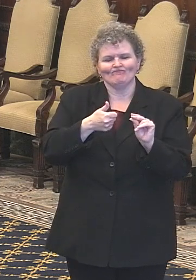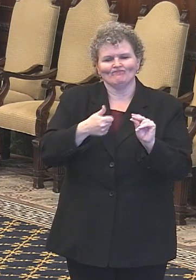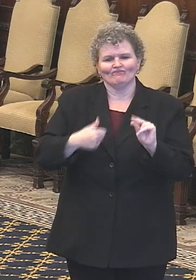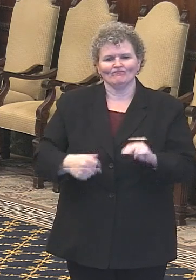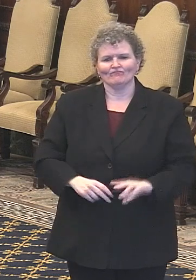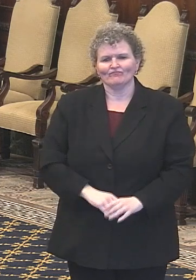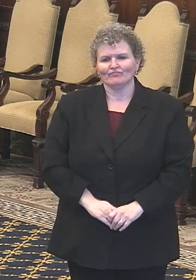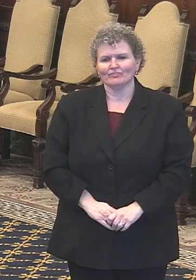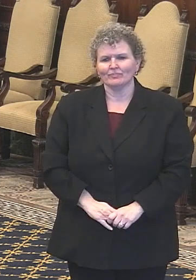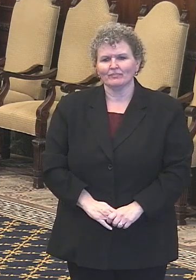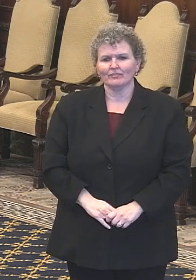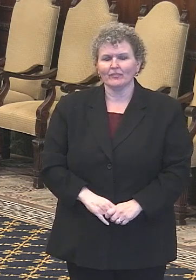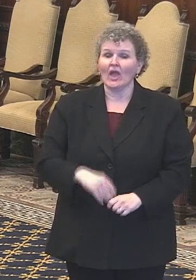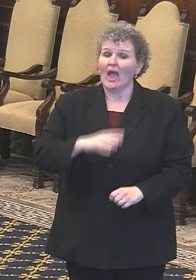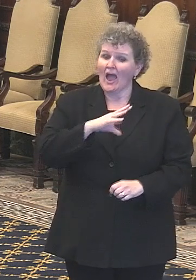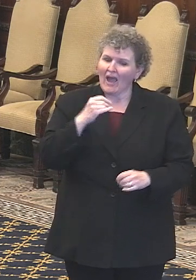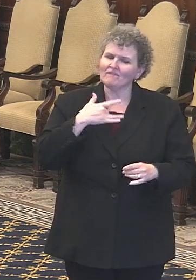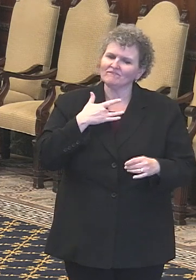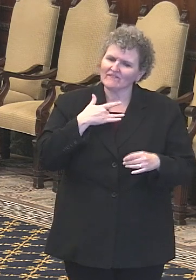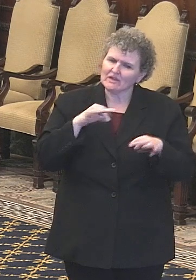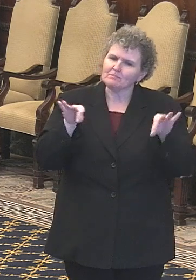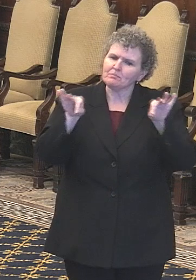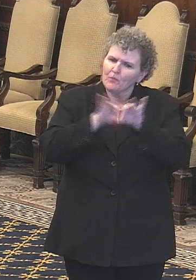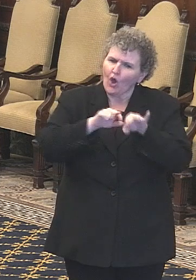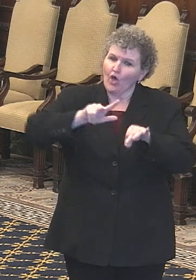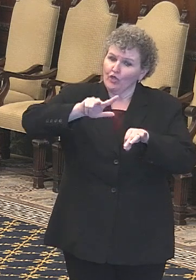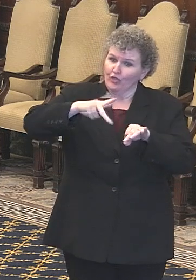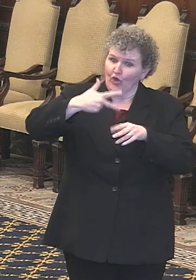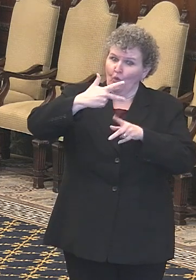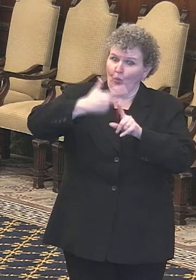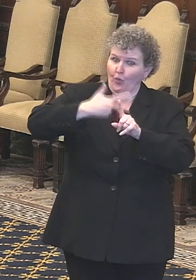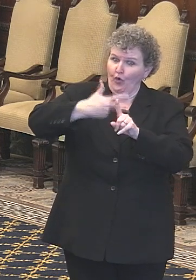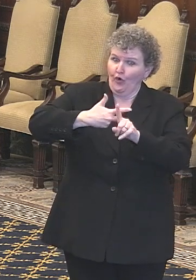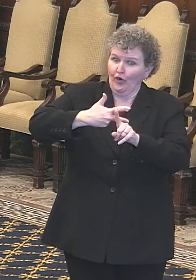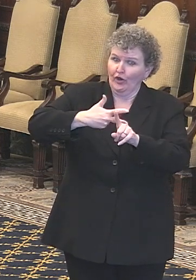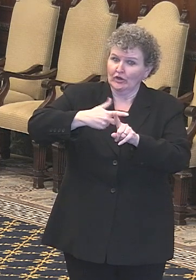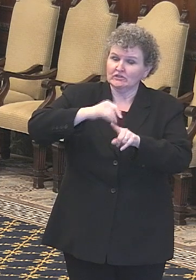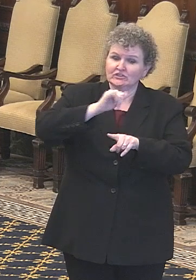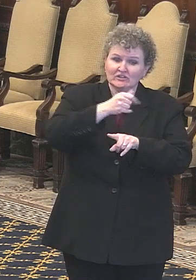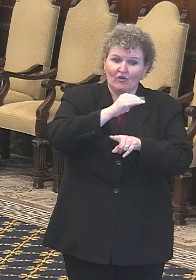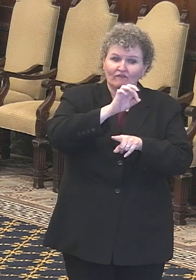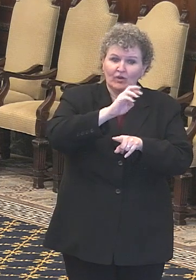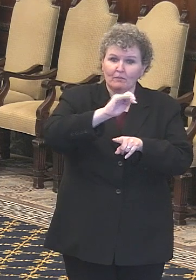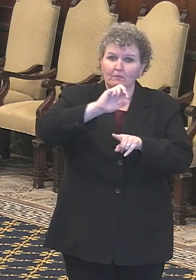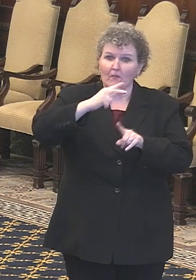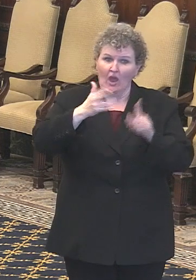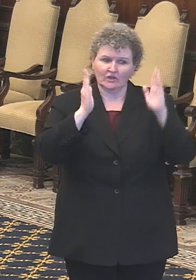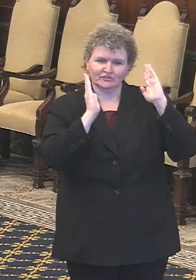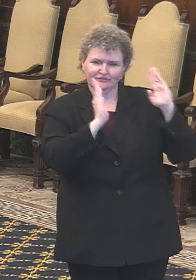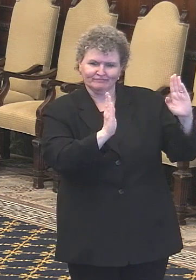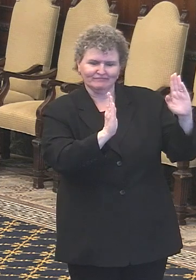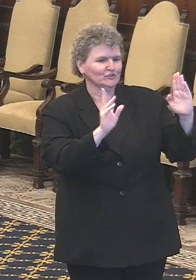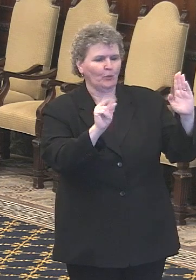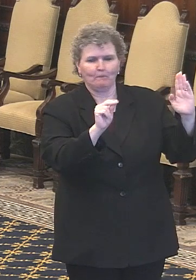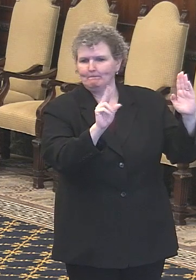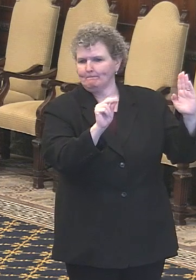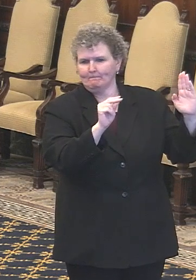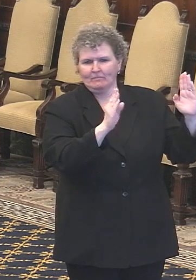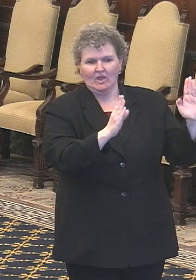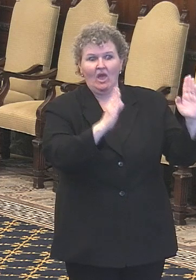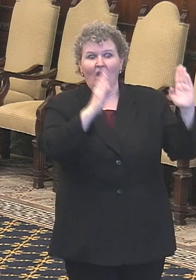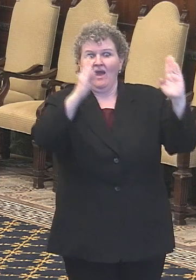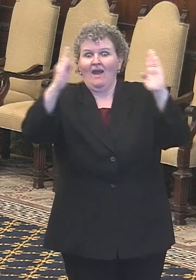it. Thanks. All right. Thank you, Brian. We'll go to back to Pat Loeb of